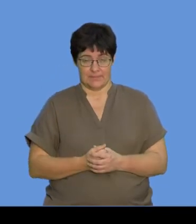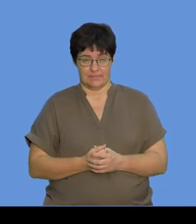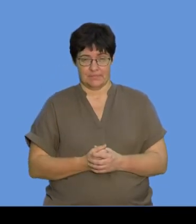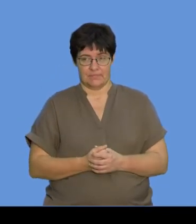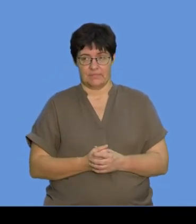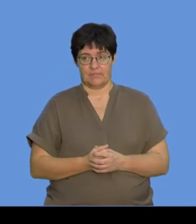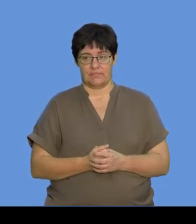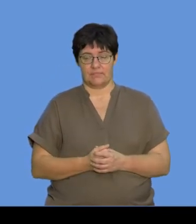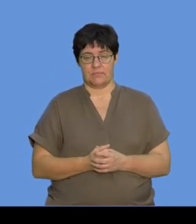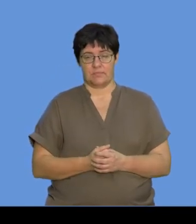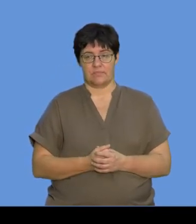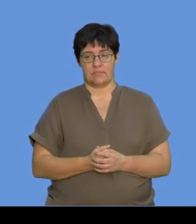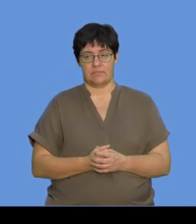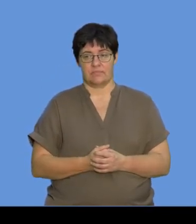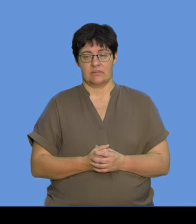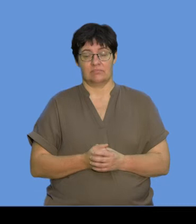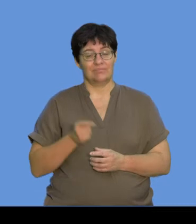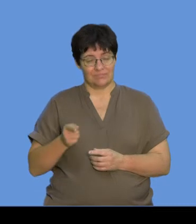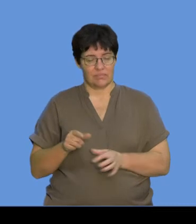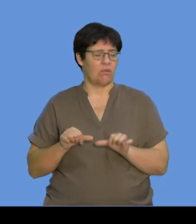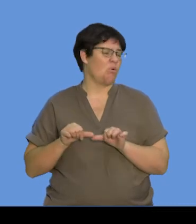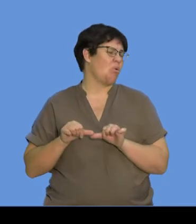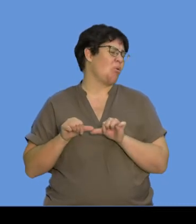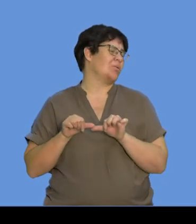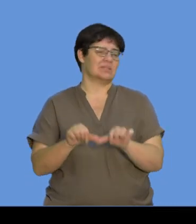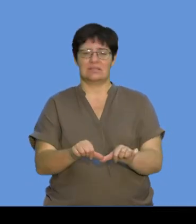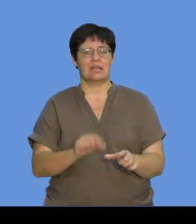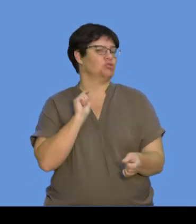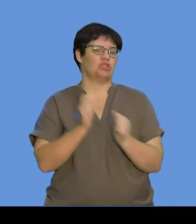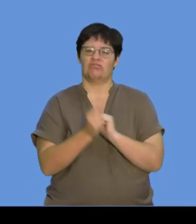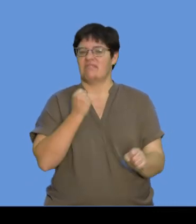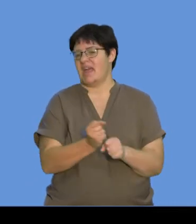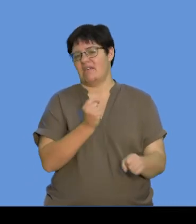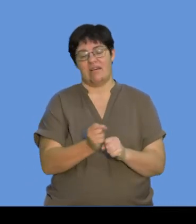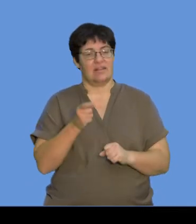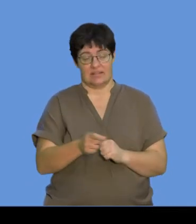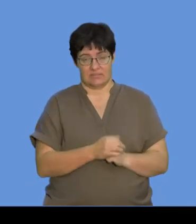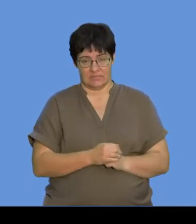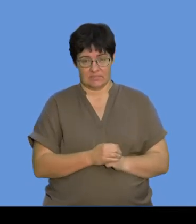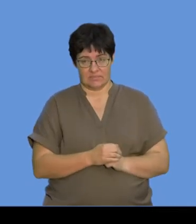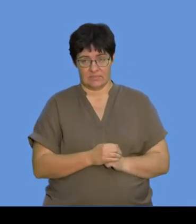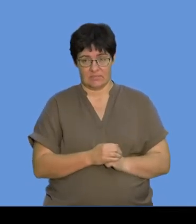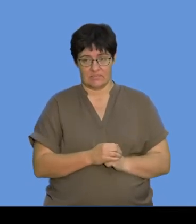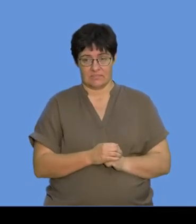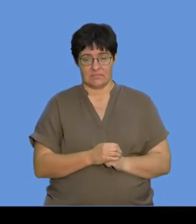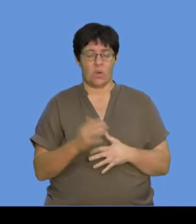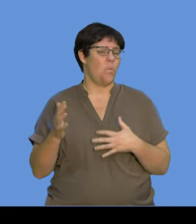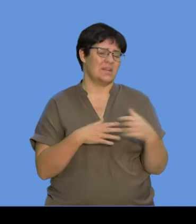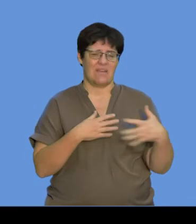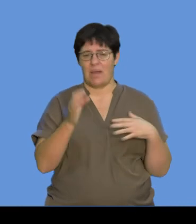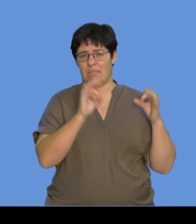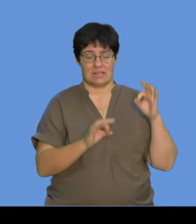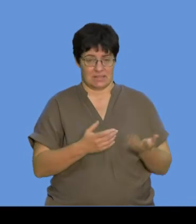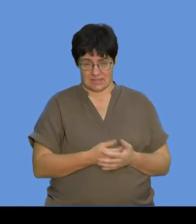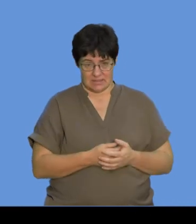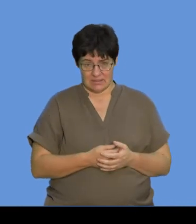So this number is constant, it doesn't change, okay? So this is the number of particles. Whatever particles can be, it can be atoms,